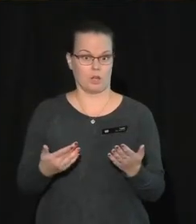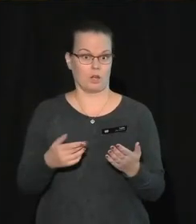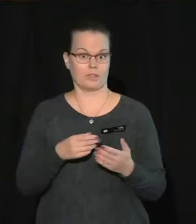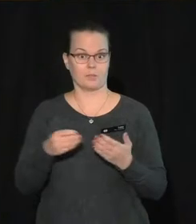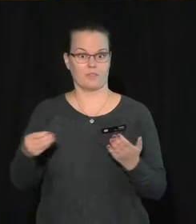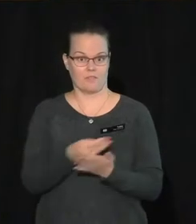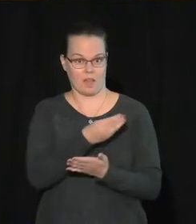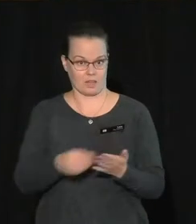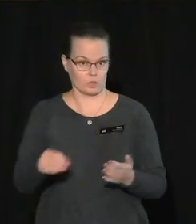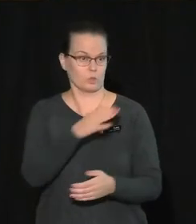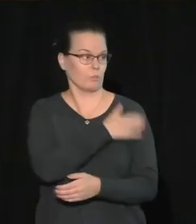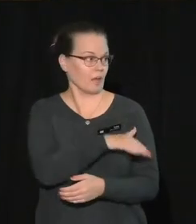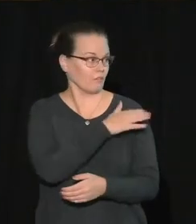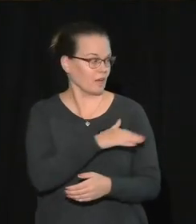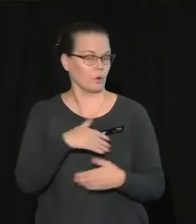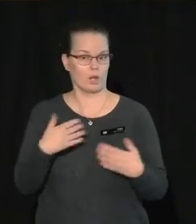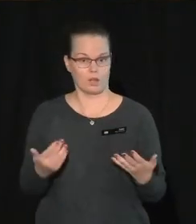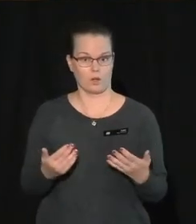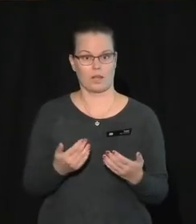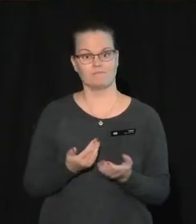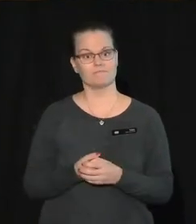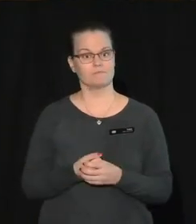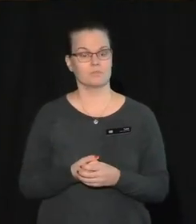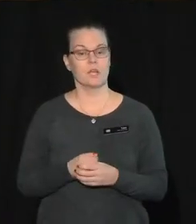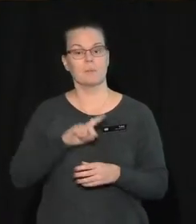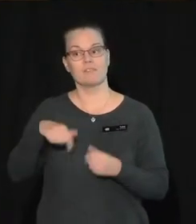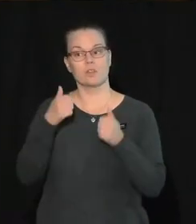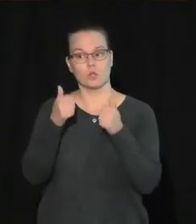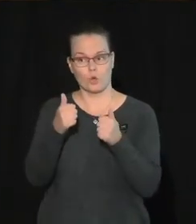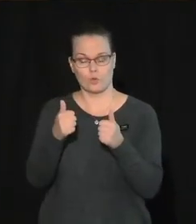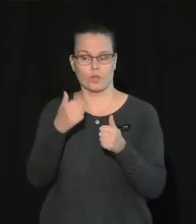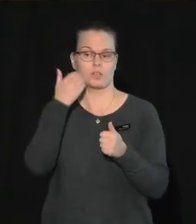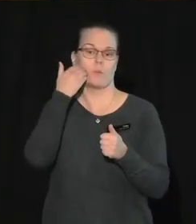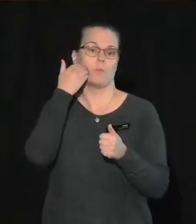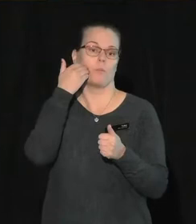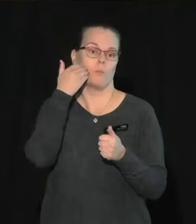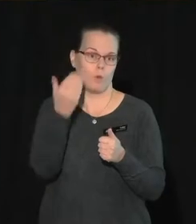services to include accessibility, we hope really that